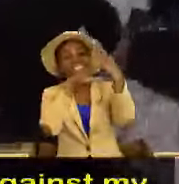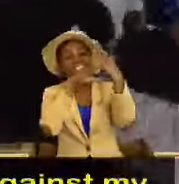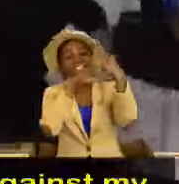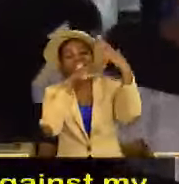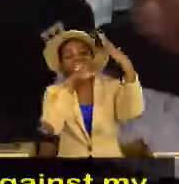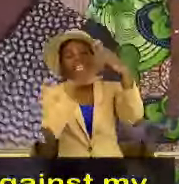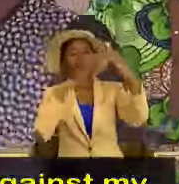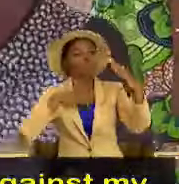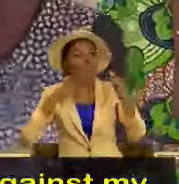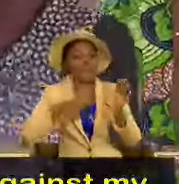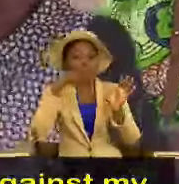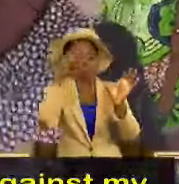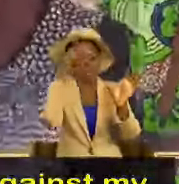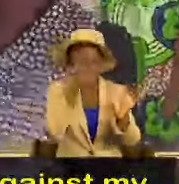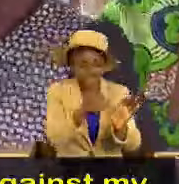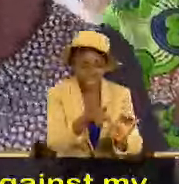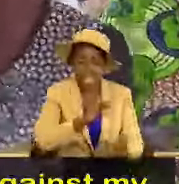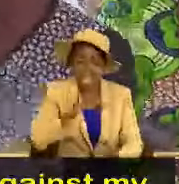of